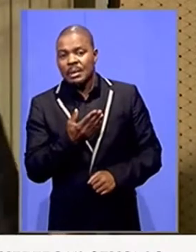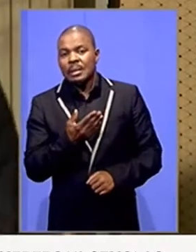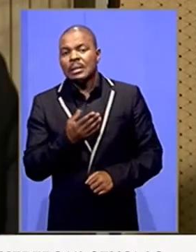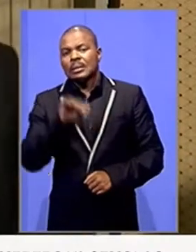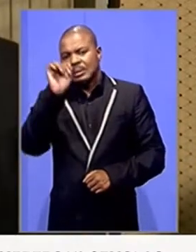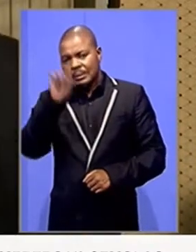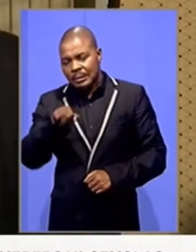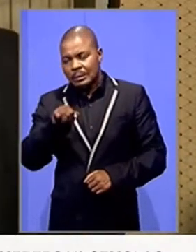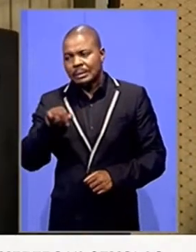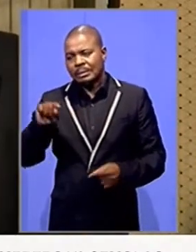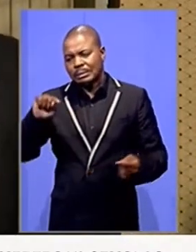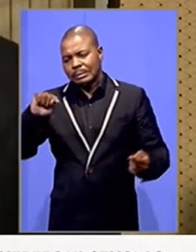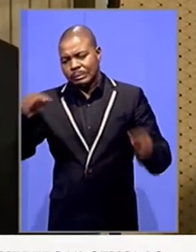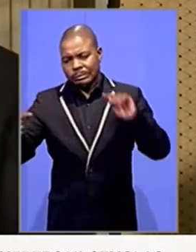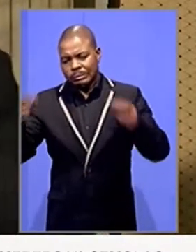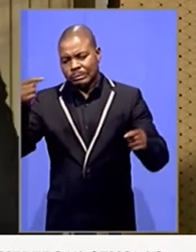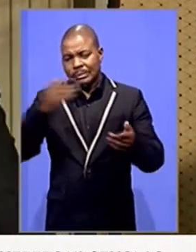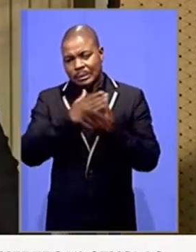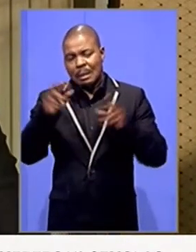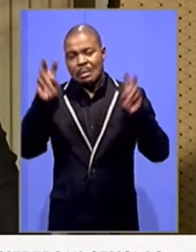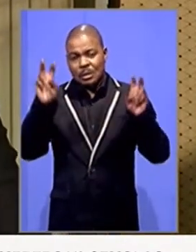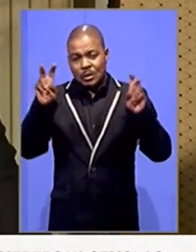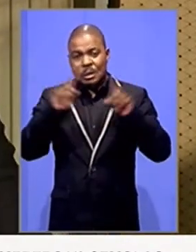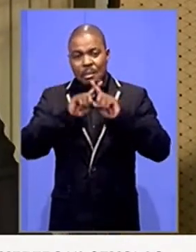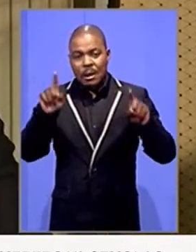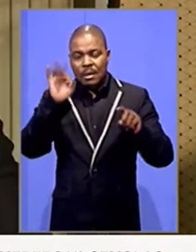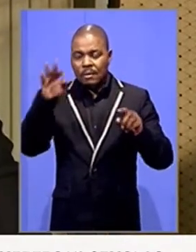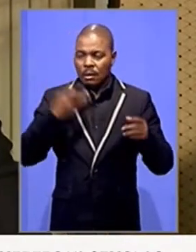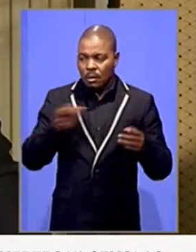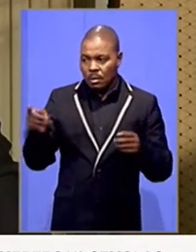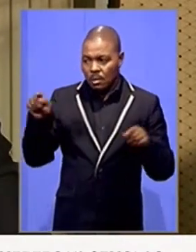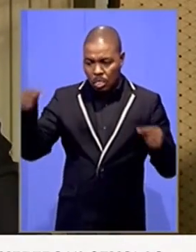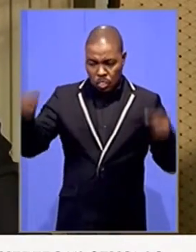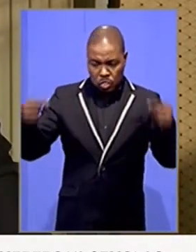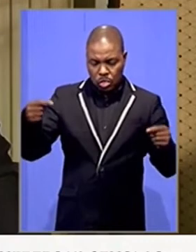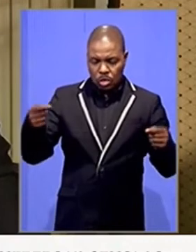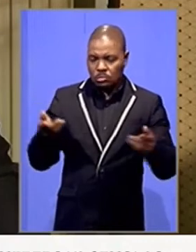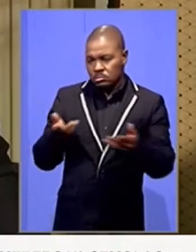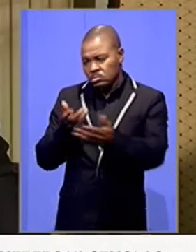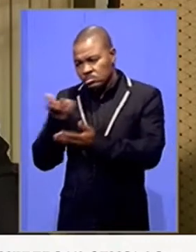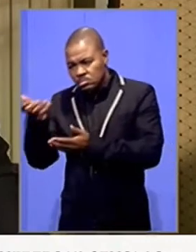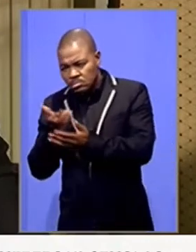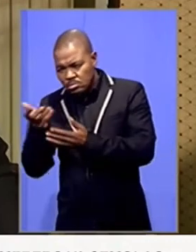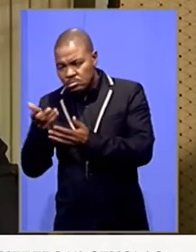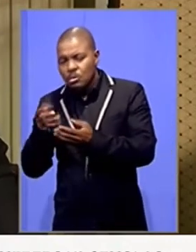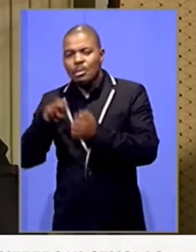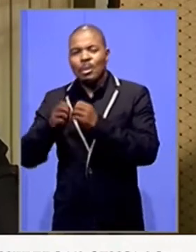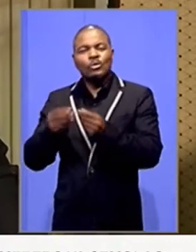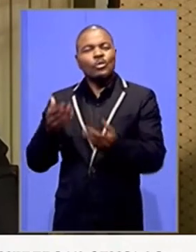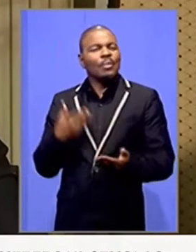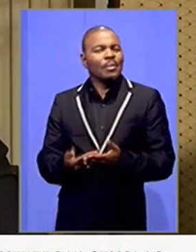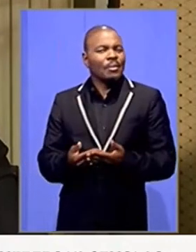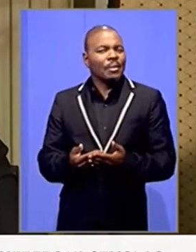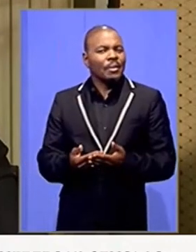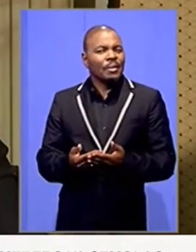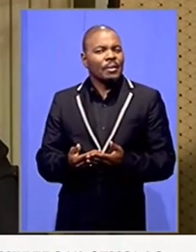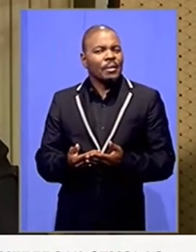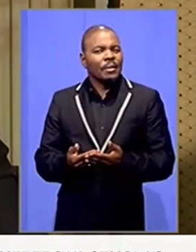of issues, but it is when you talk to your opponents that you could be able to find solutions. And in the